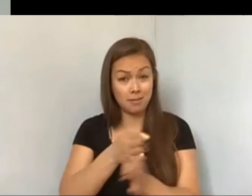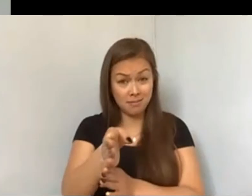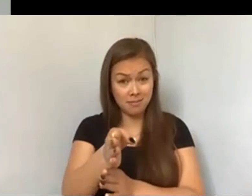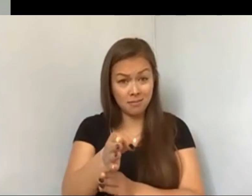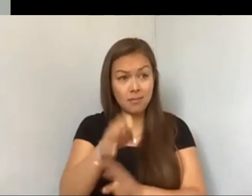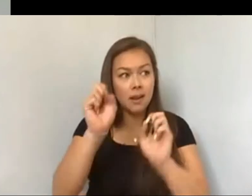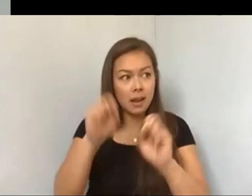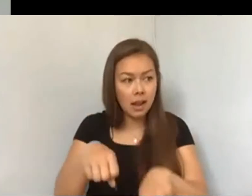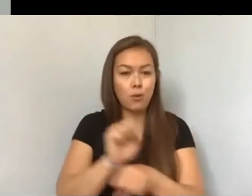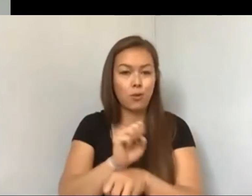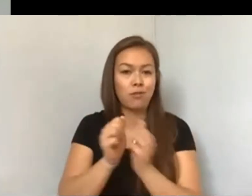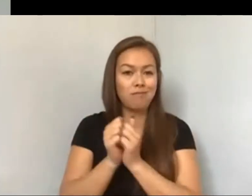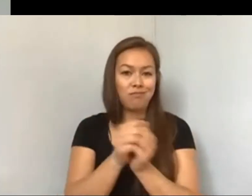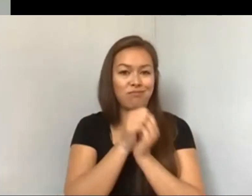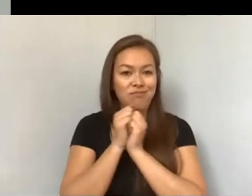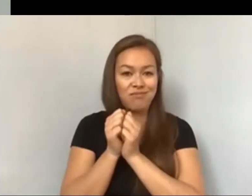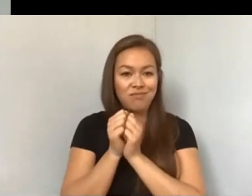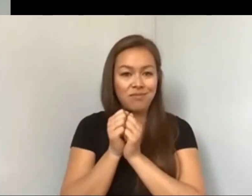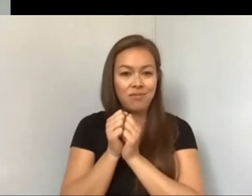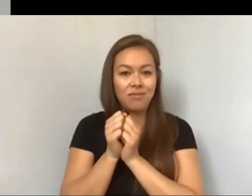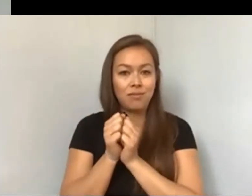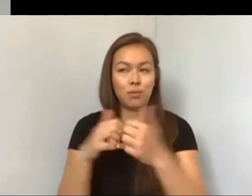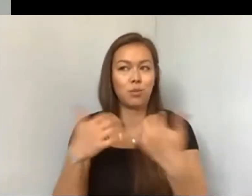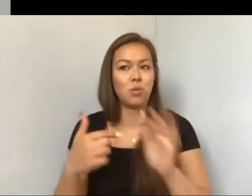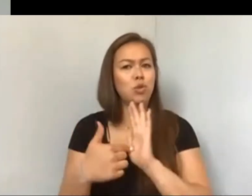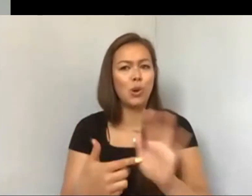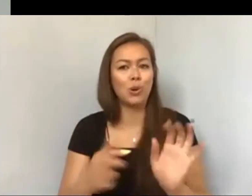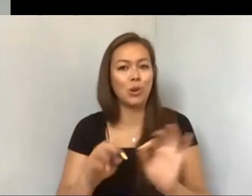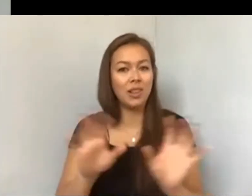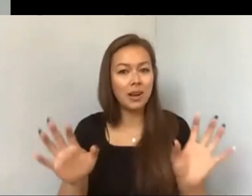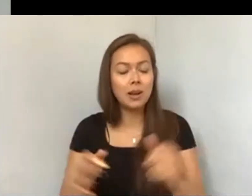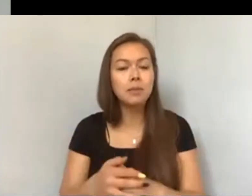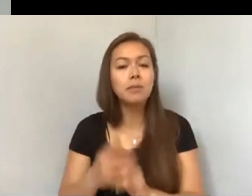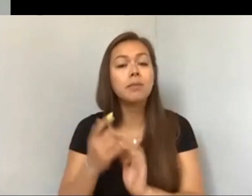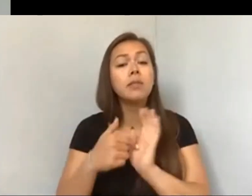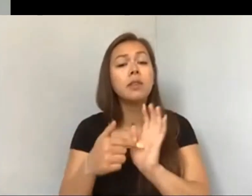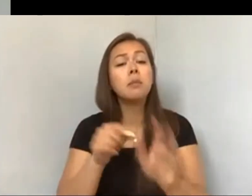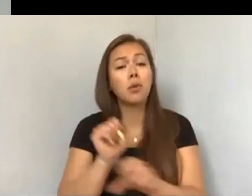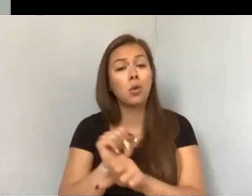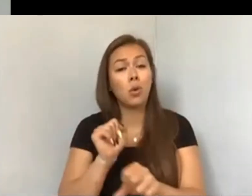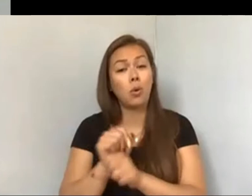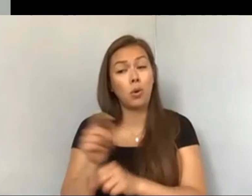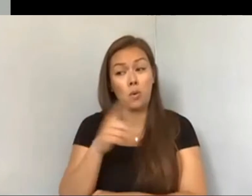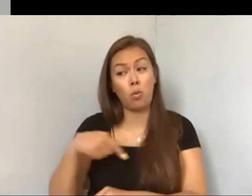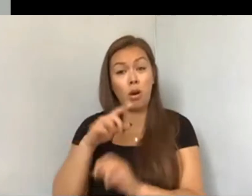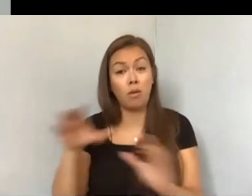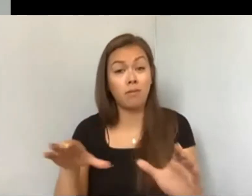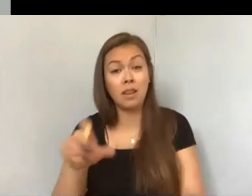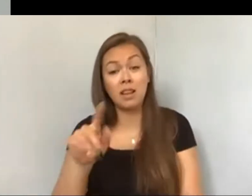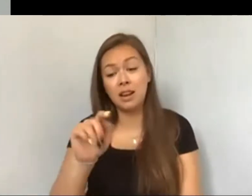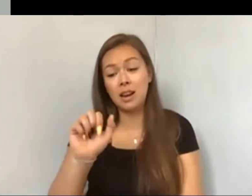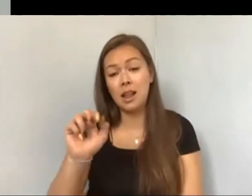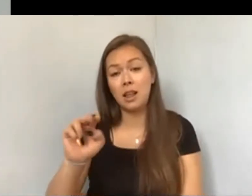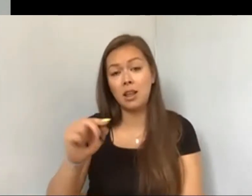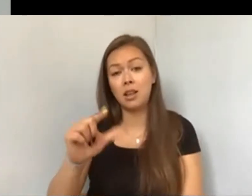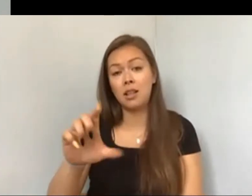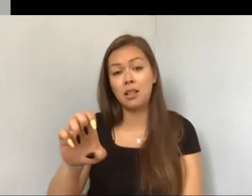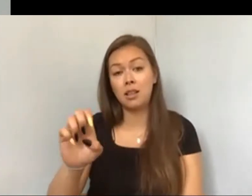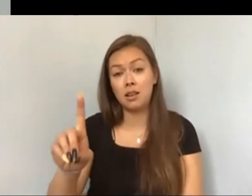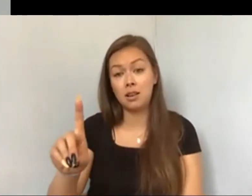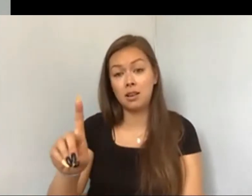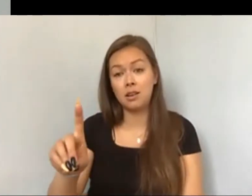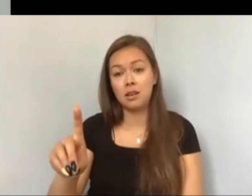work that we've been doing at Tangled, this notion of accessibility has almost become a bit of a hot topic in our